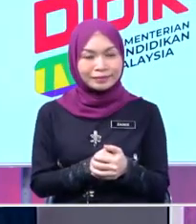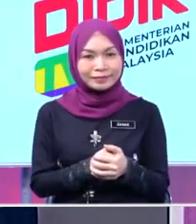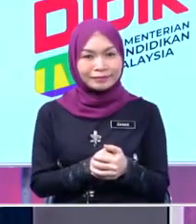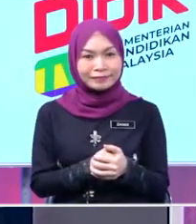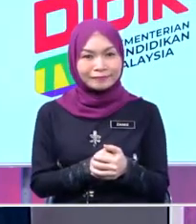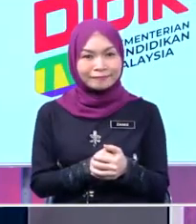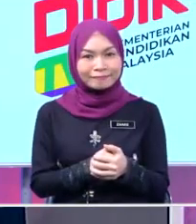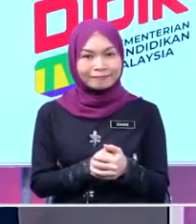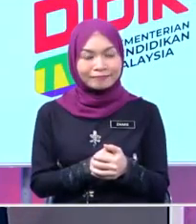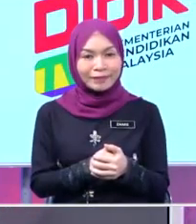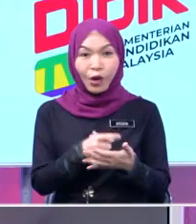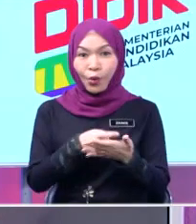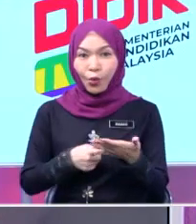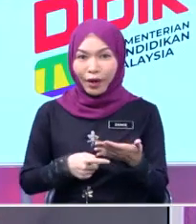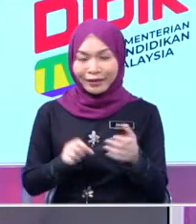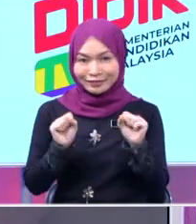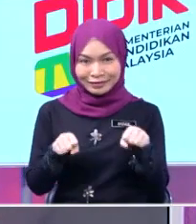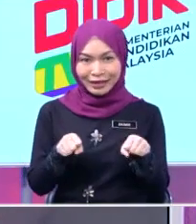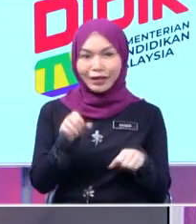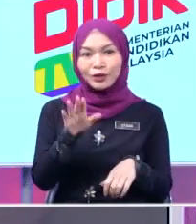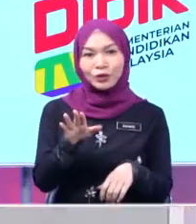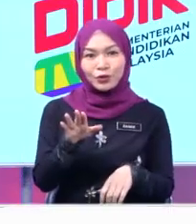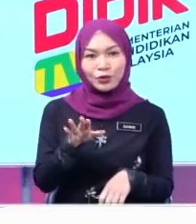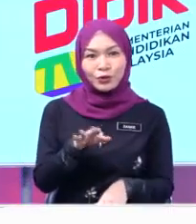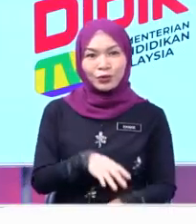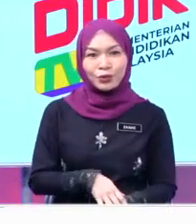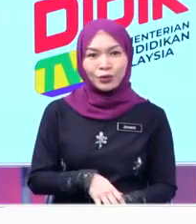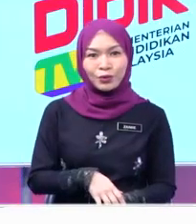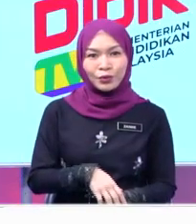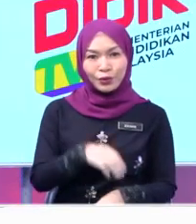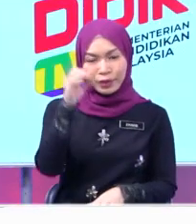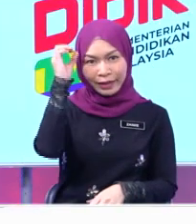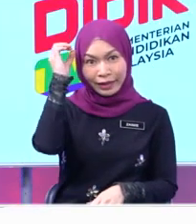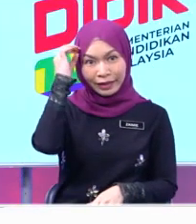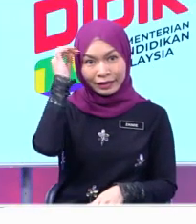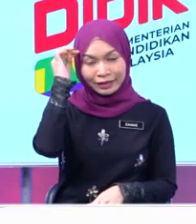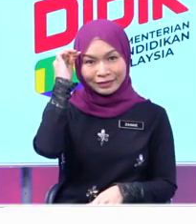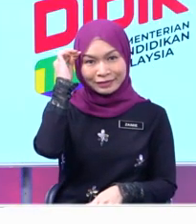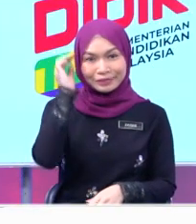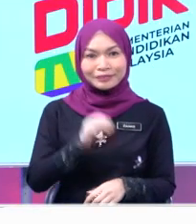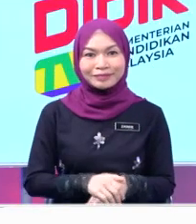them? It can be a sentence, it can be a word or phrase. What's the first thing that comes to your mind?